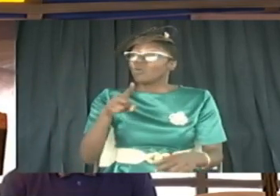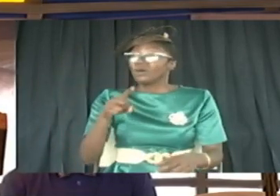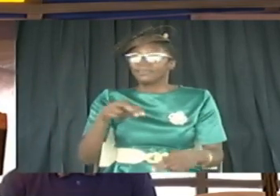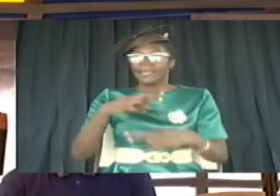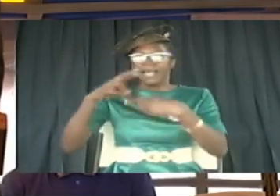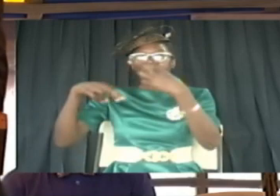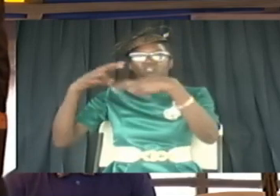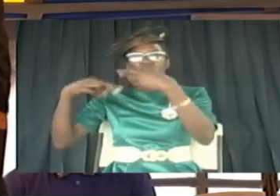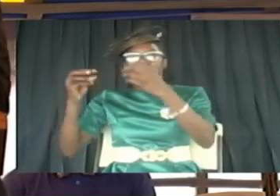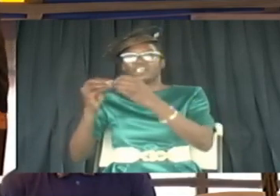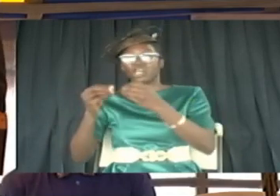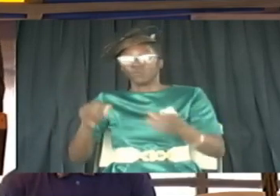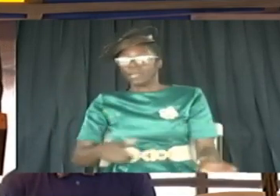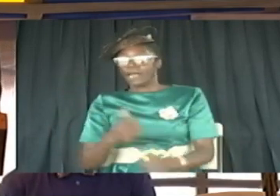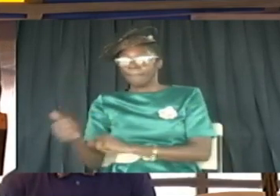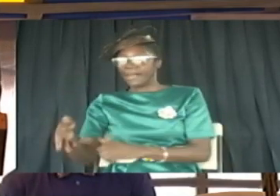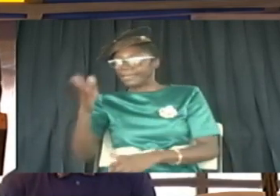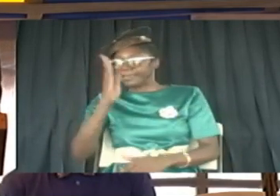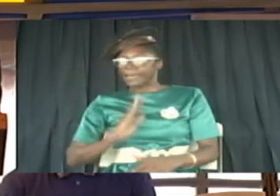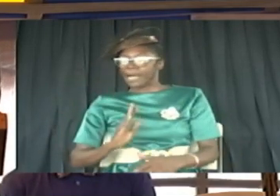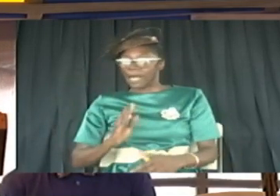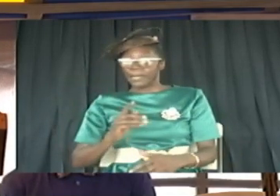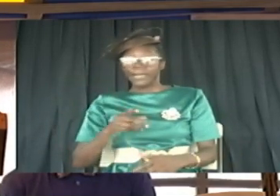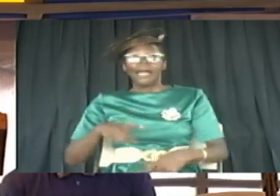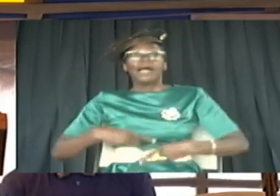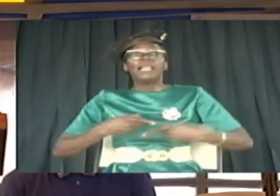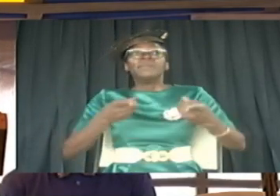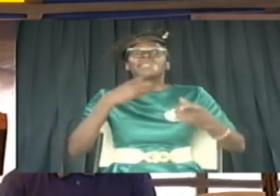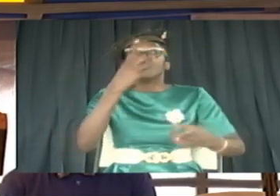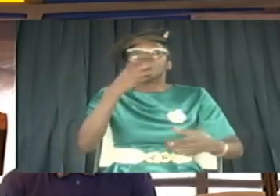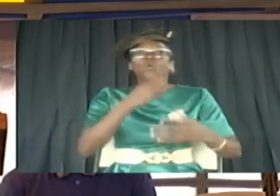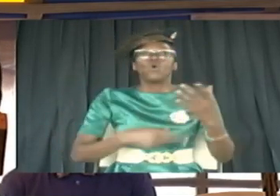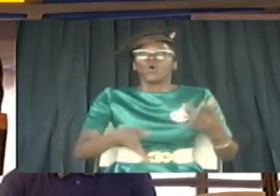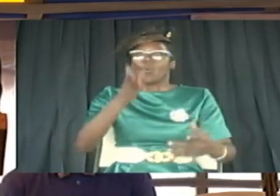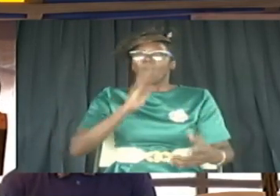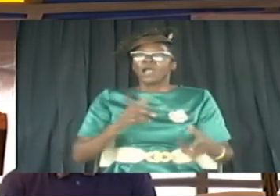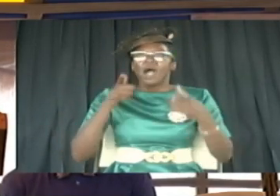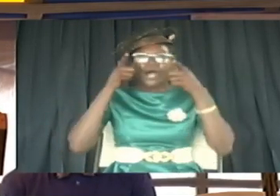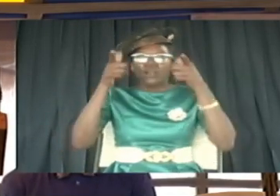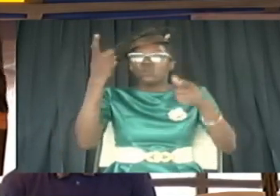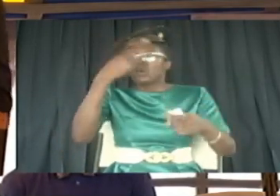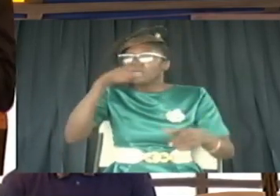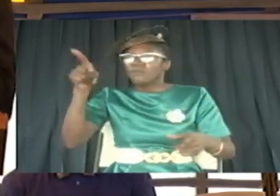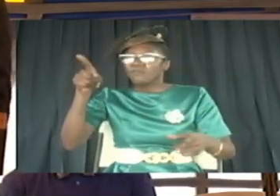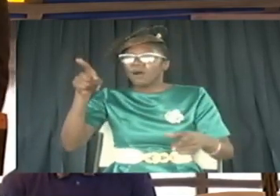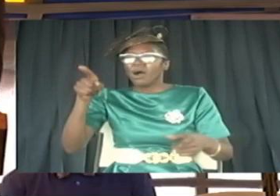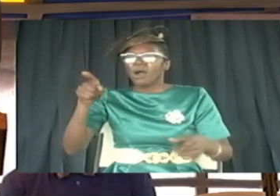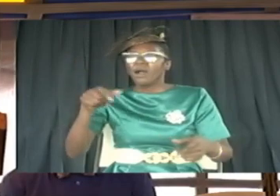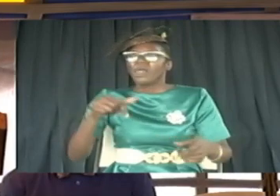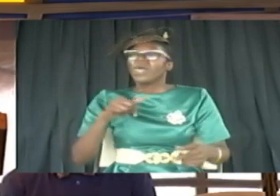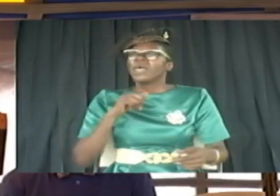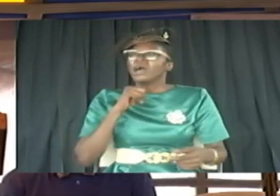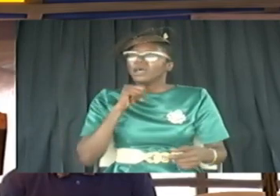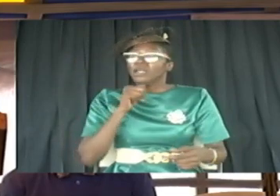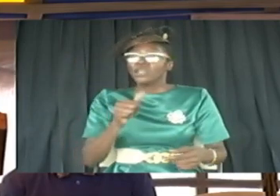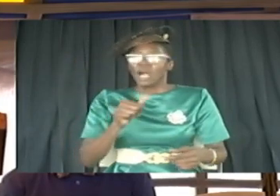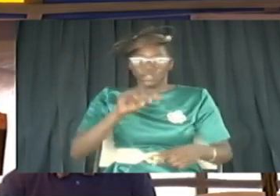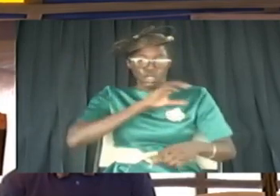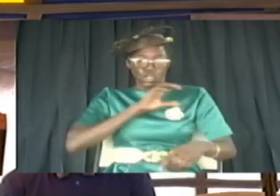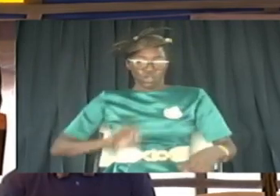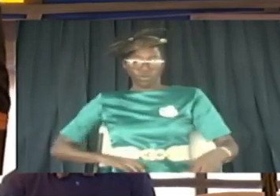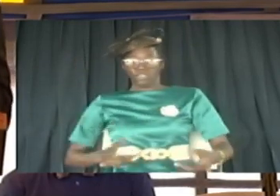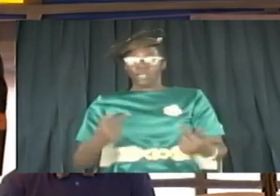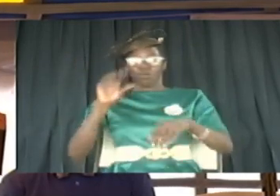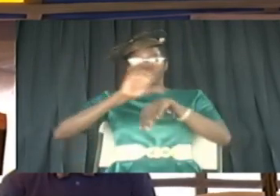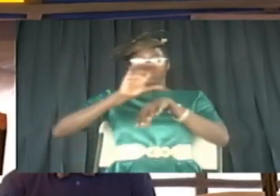Almighty God. Let me tell you what God is looking for. Not the Christian who comes to church and jump and shout to let everybody see